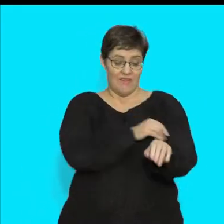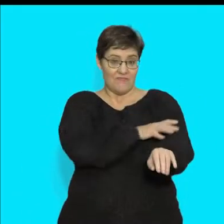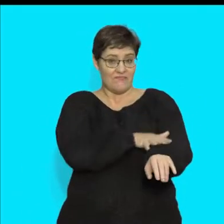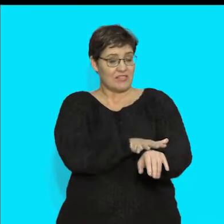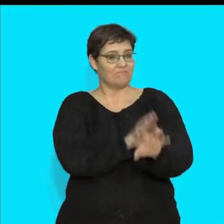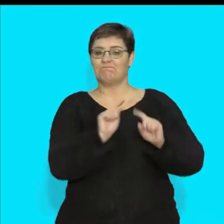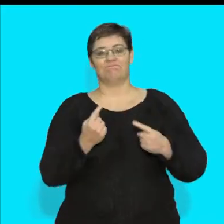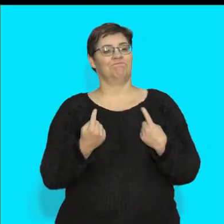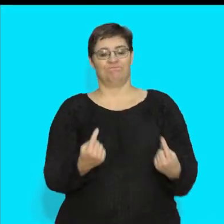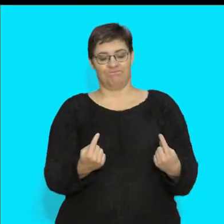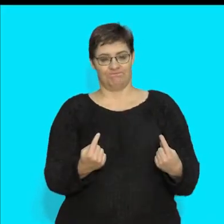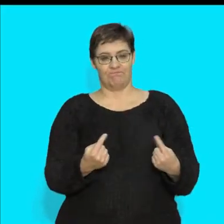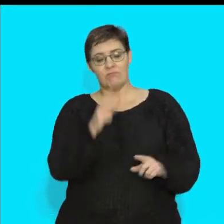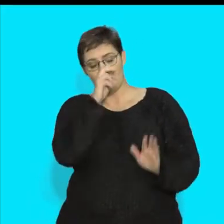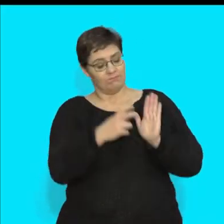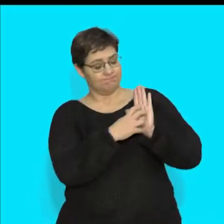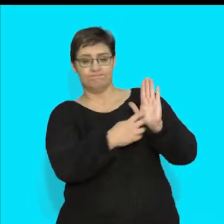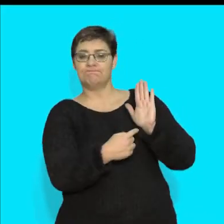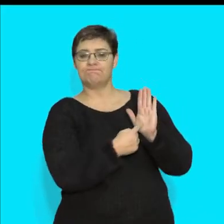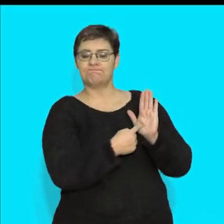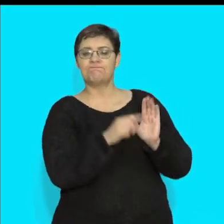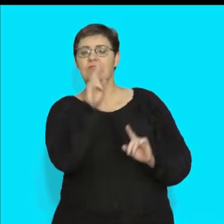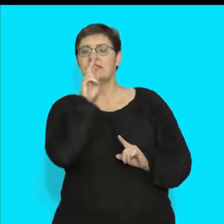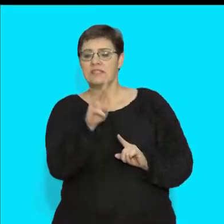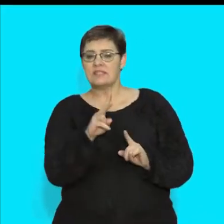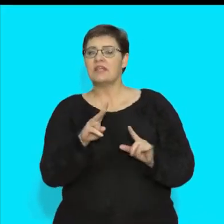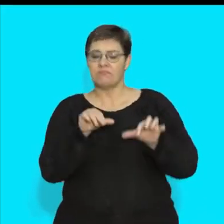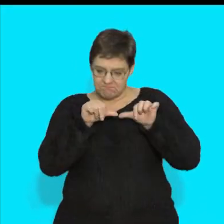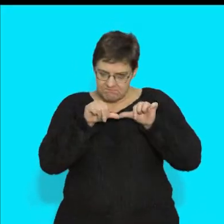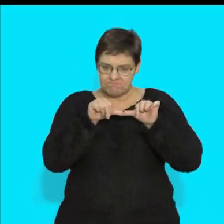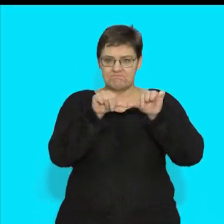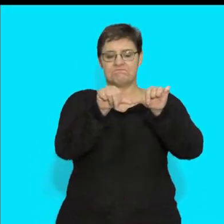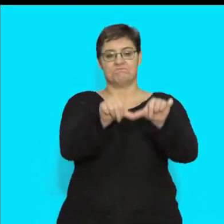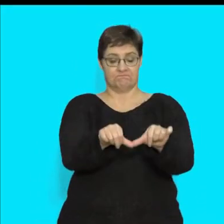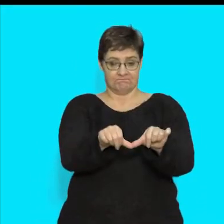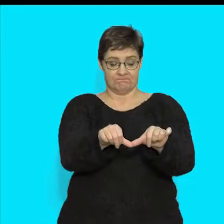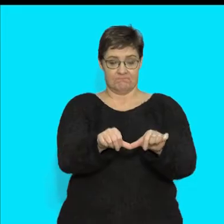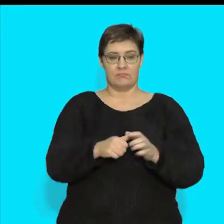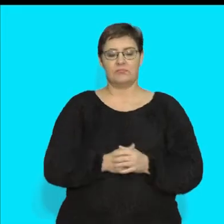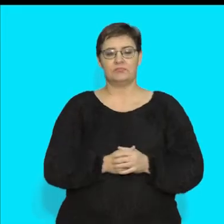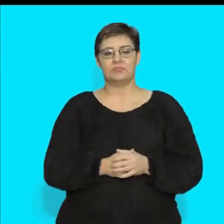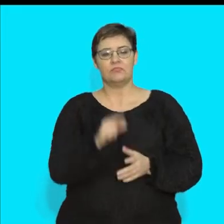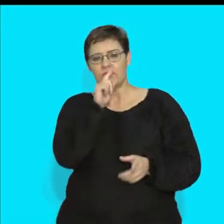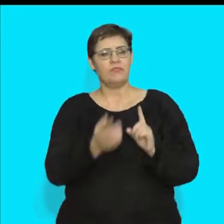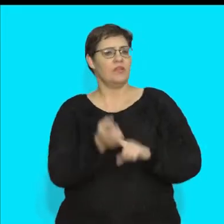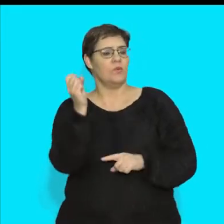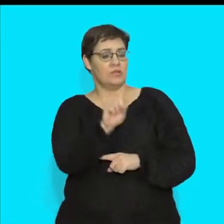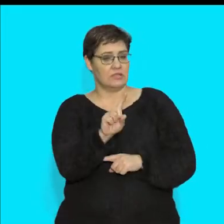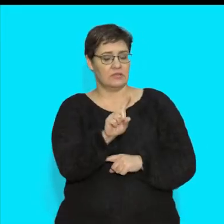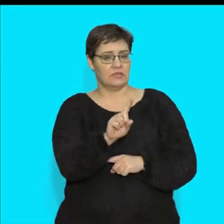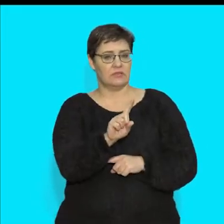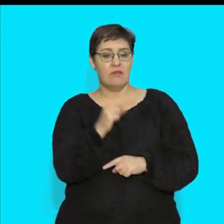this diagram over here, you will see it is a continuous layer. So what we're going to find is lovely,